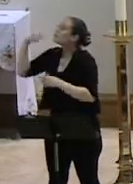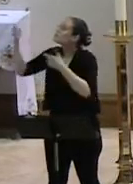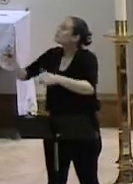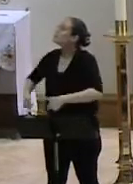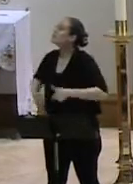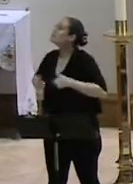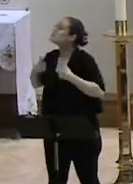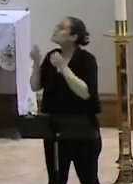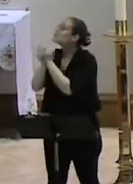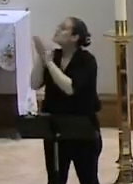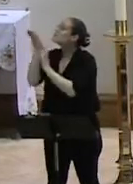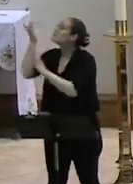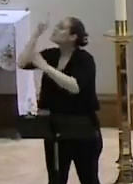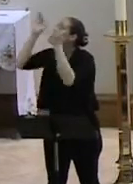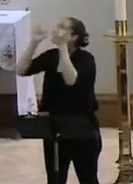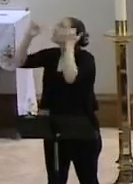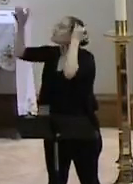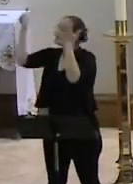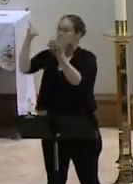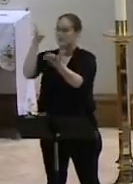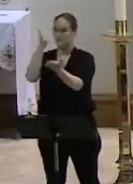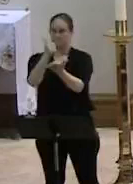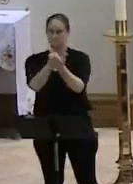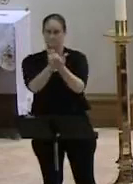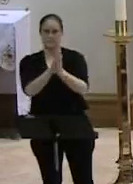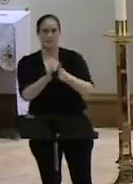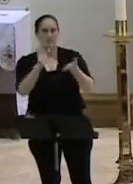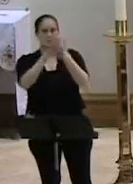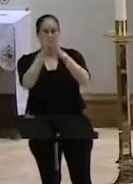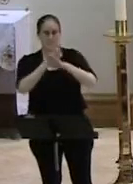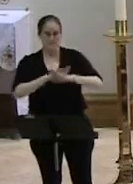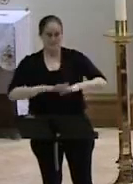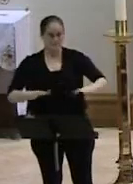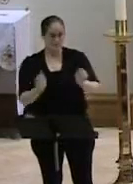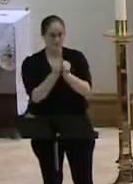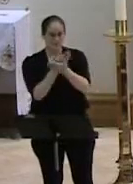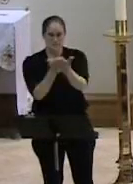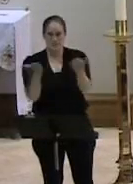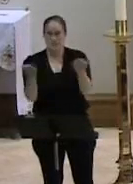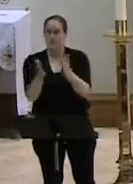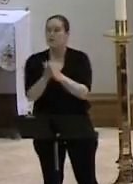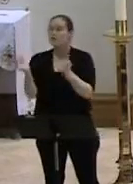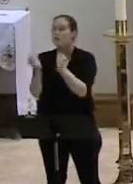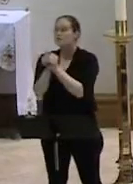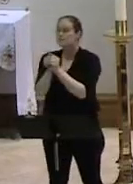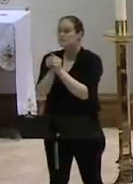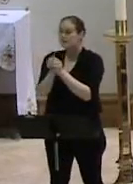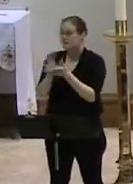reigns forever and ever. Amen. The peace of the Lord be with you always.